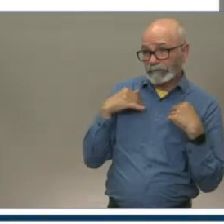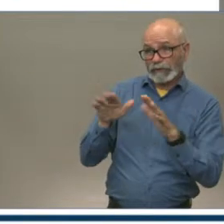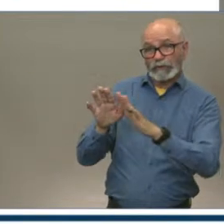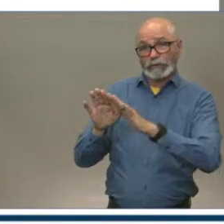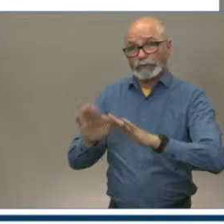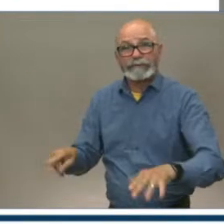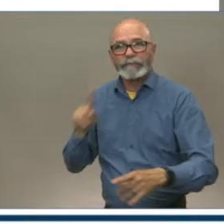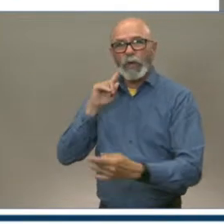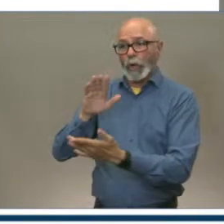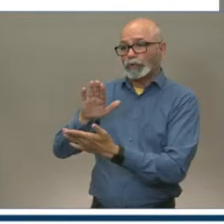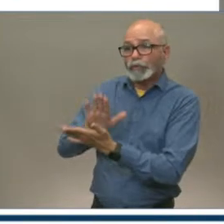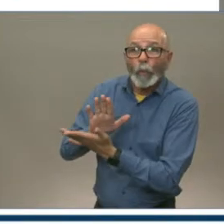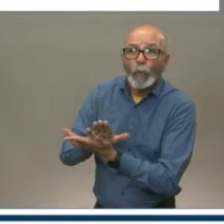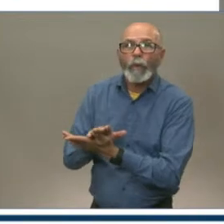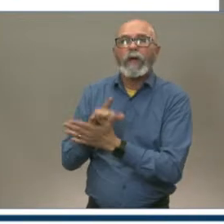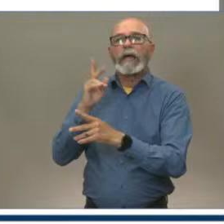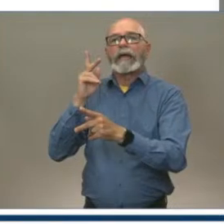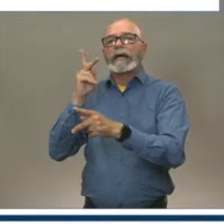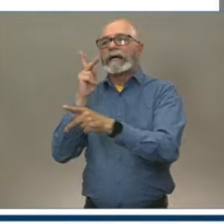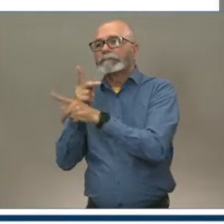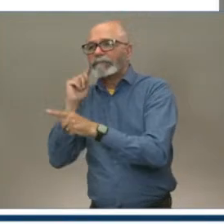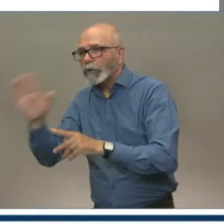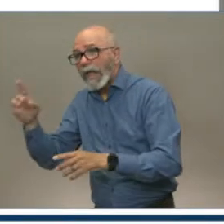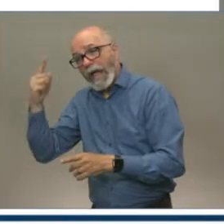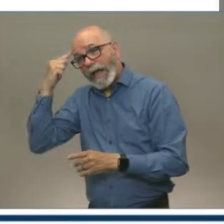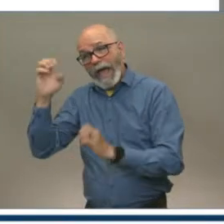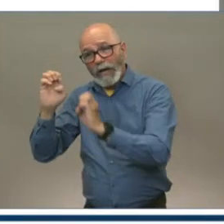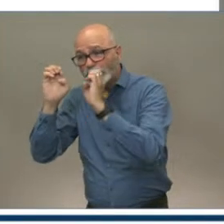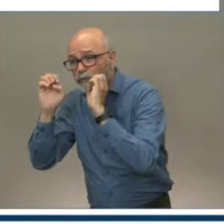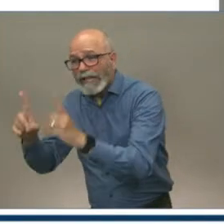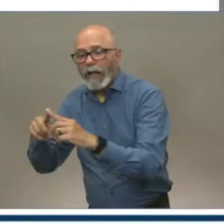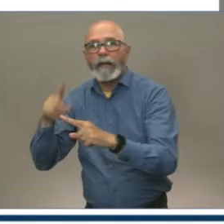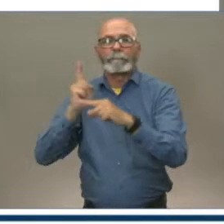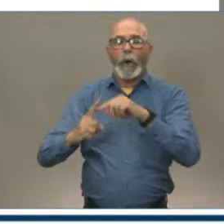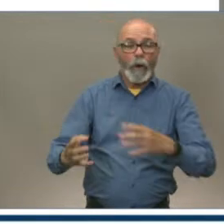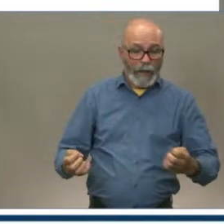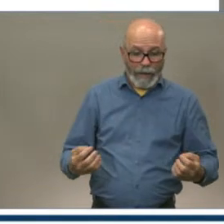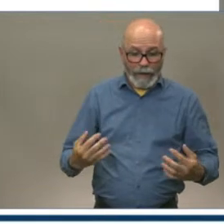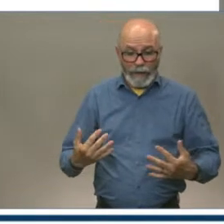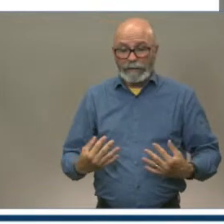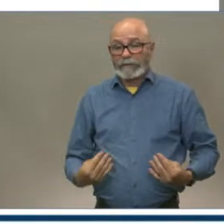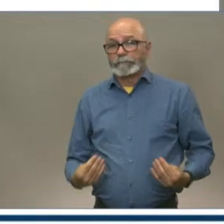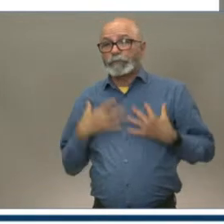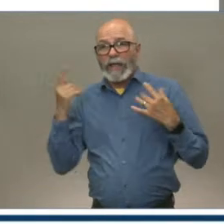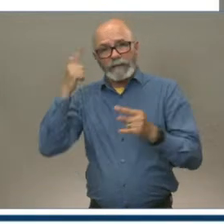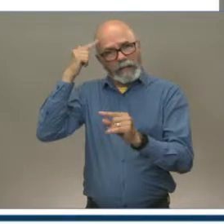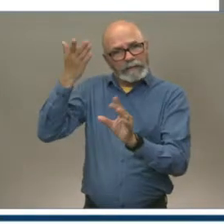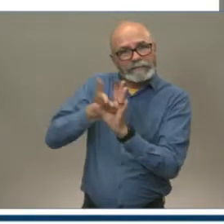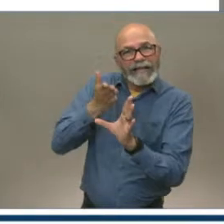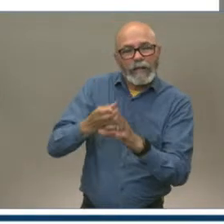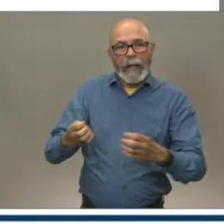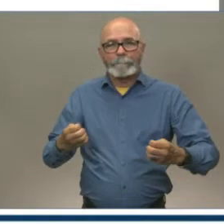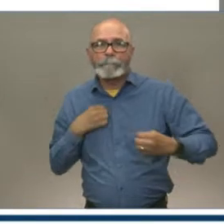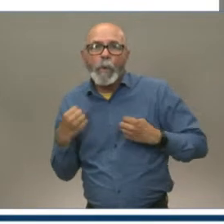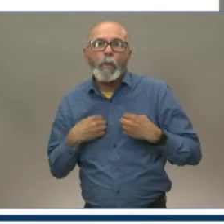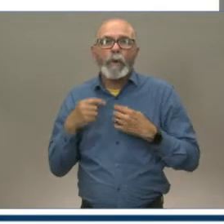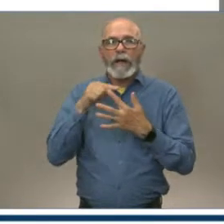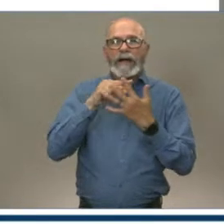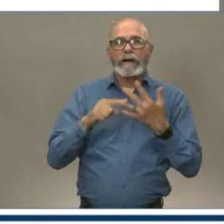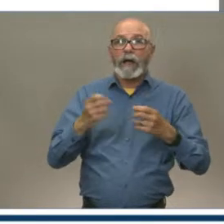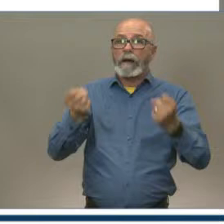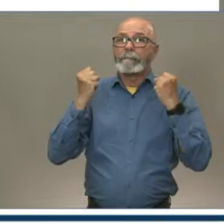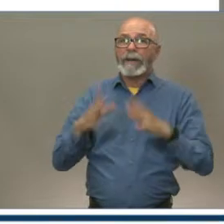their education, for their social, emotional, mental health. And many kids actually rely on schools